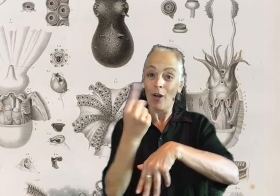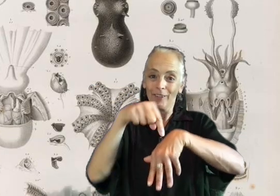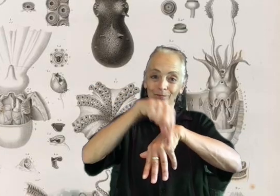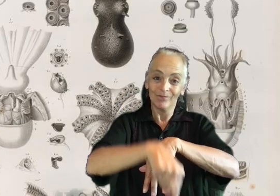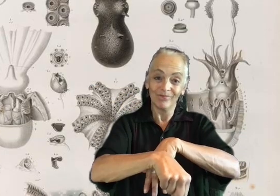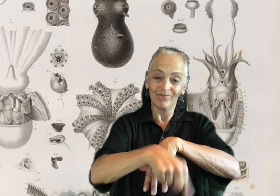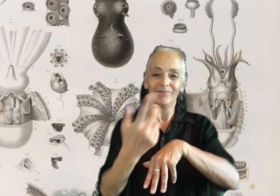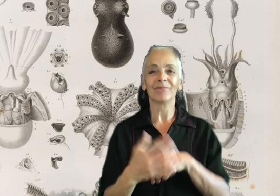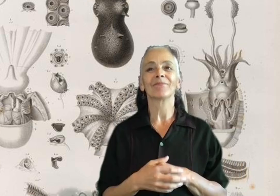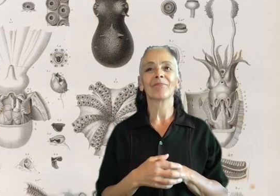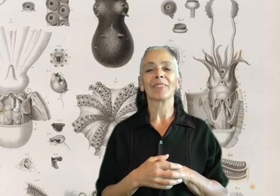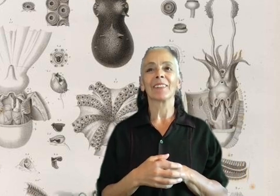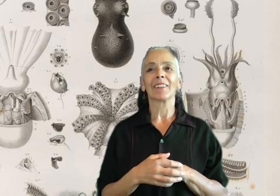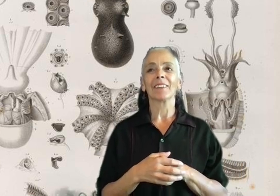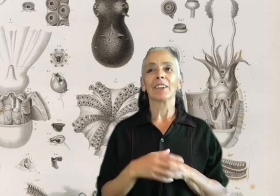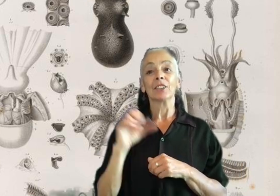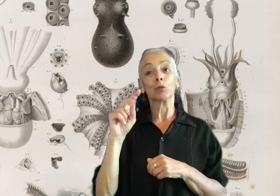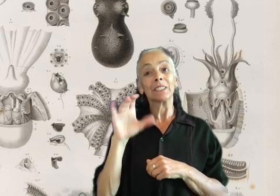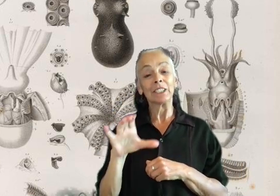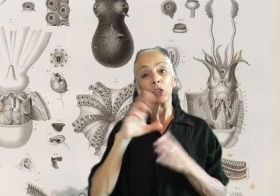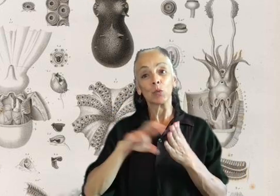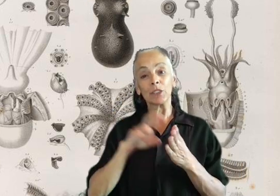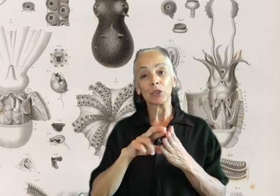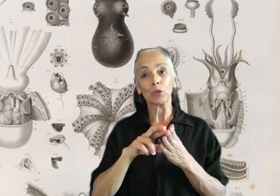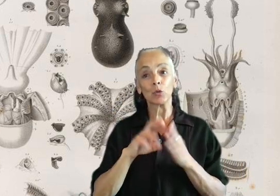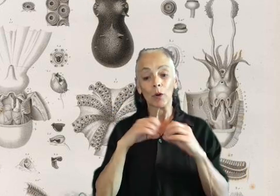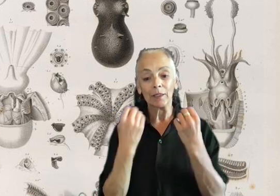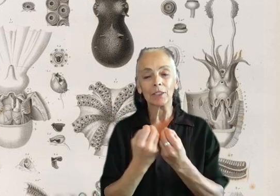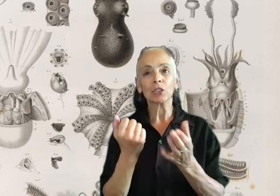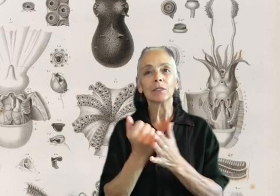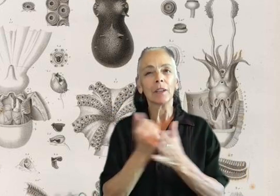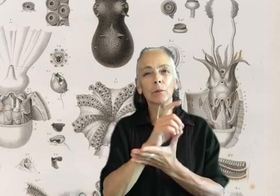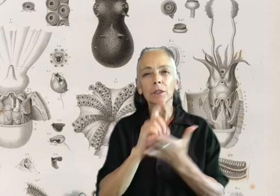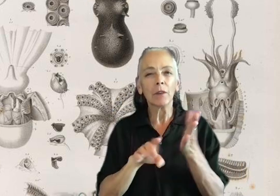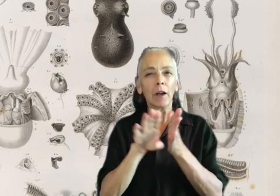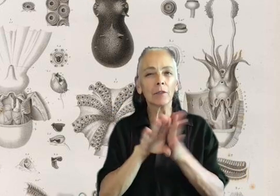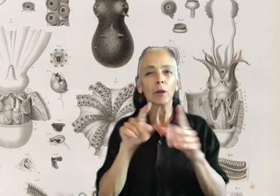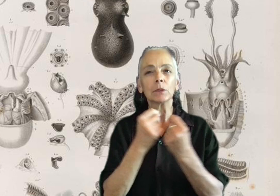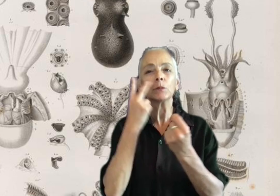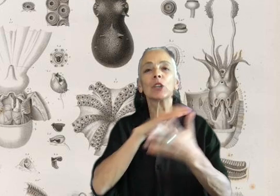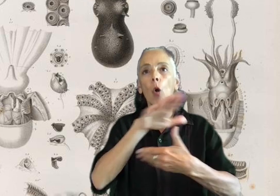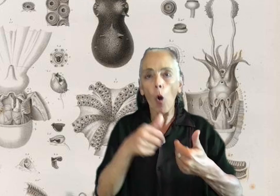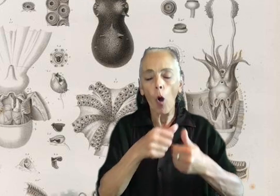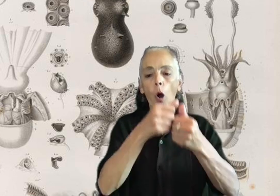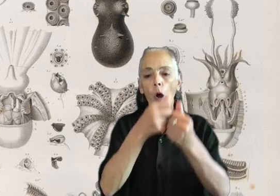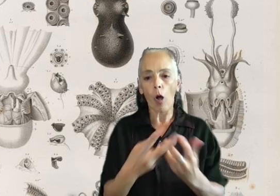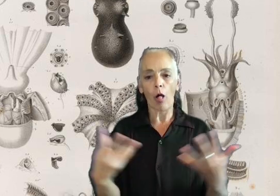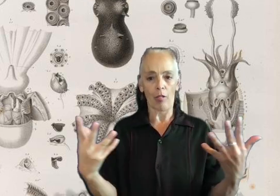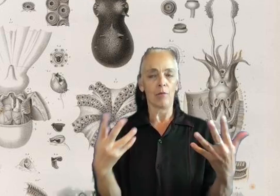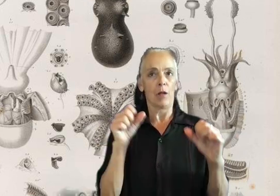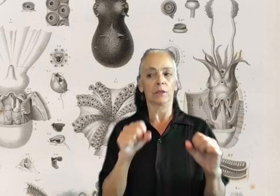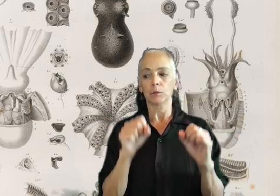a strategic research organization helps design and development teams see all the possibilities i knew there was more that we could be